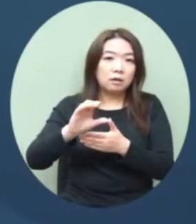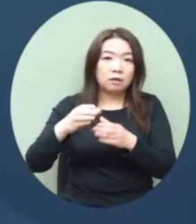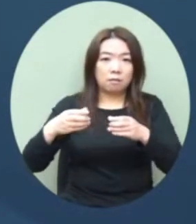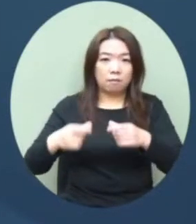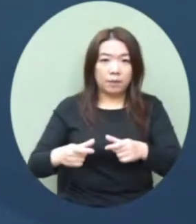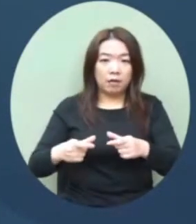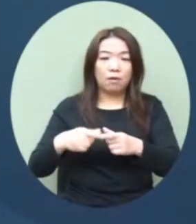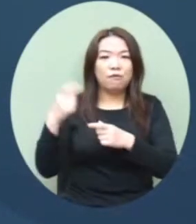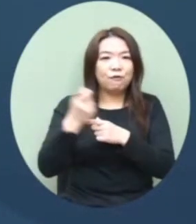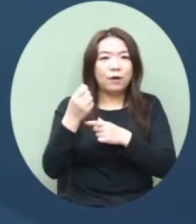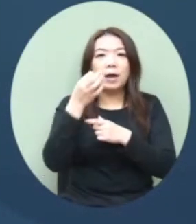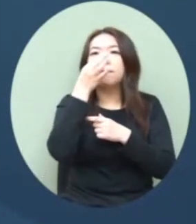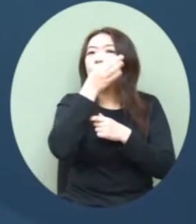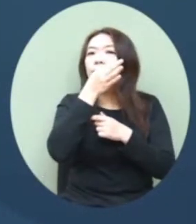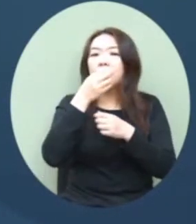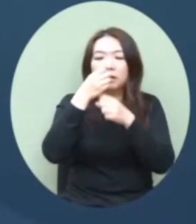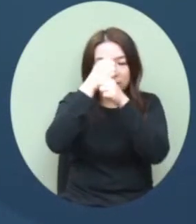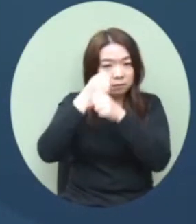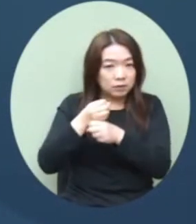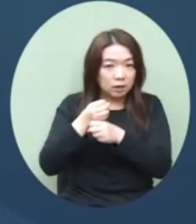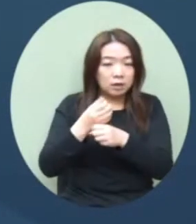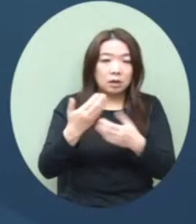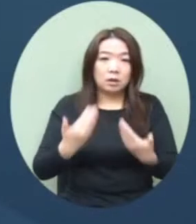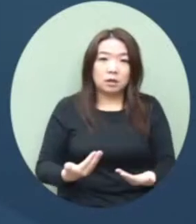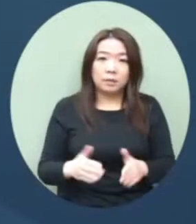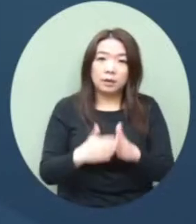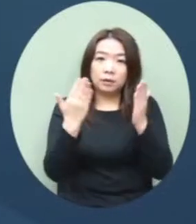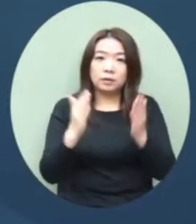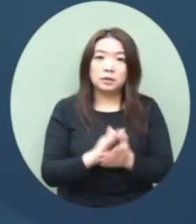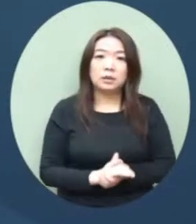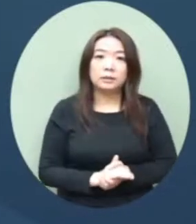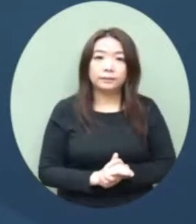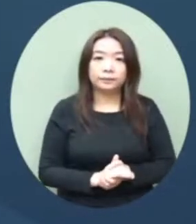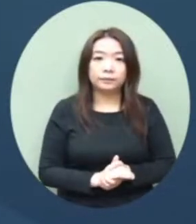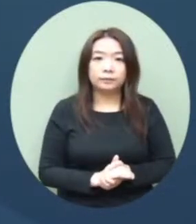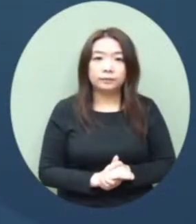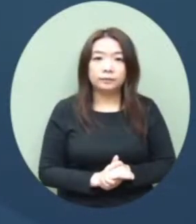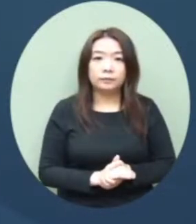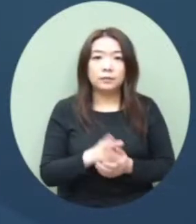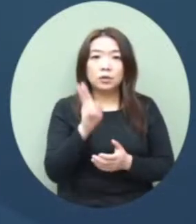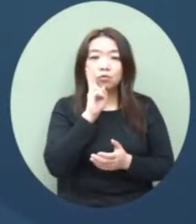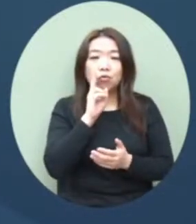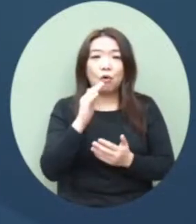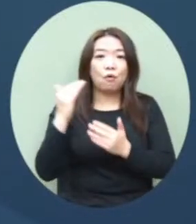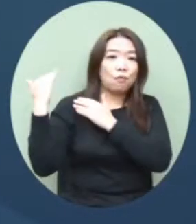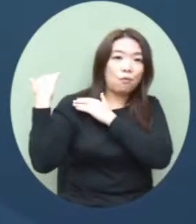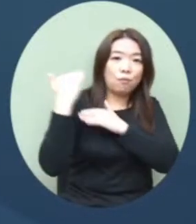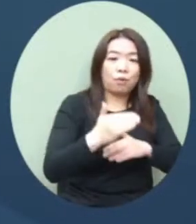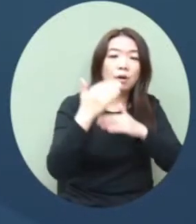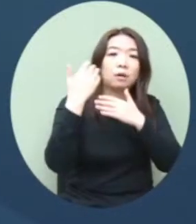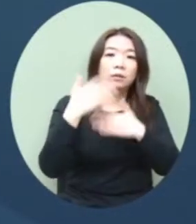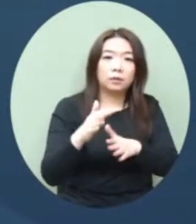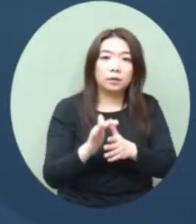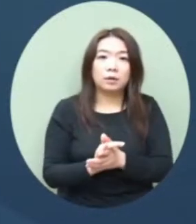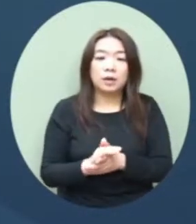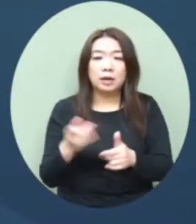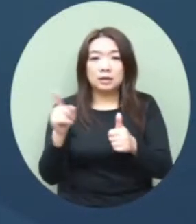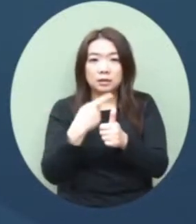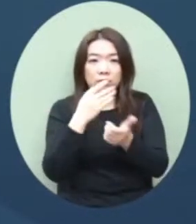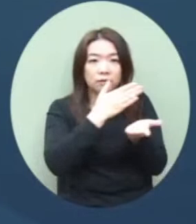have purchased 100 million rapid antigen test kits starting from today.